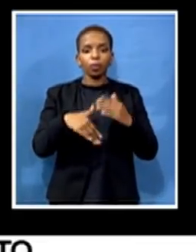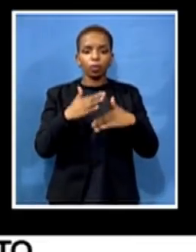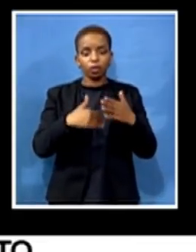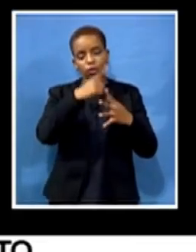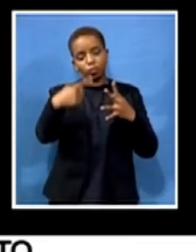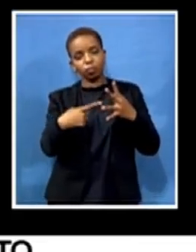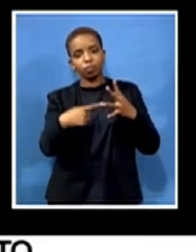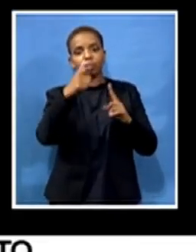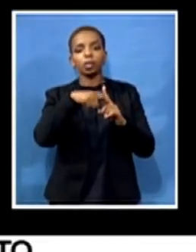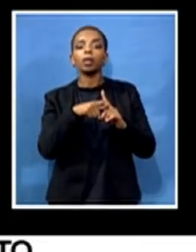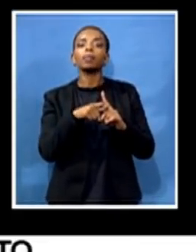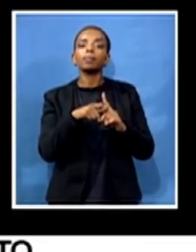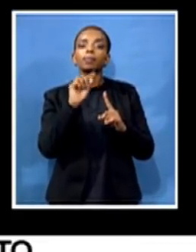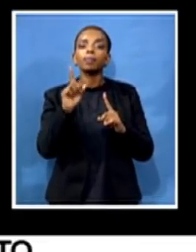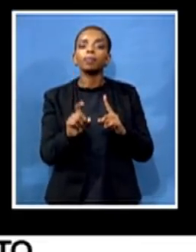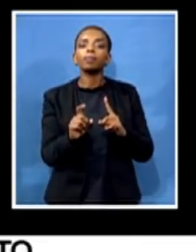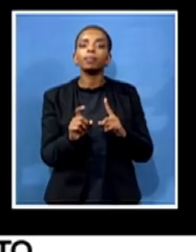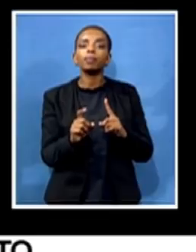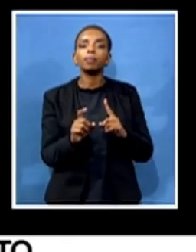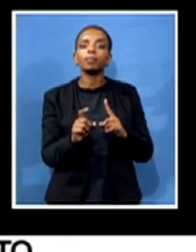Thank you, Chairperson.